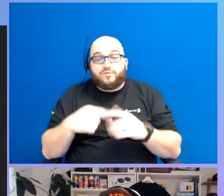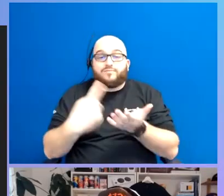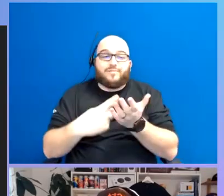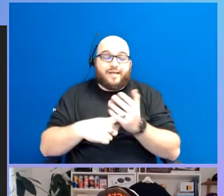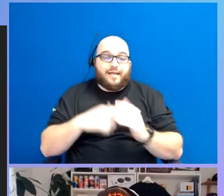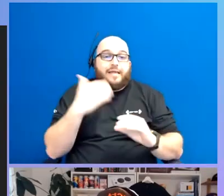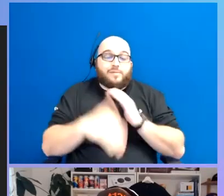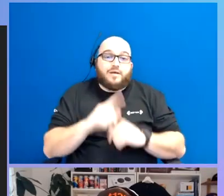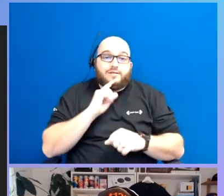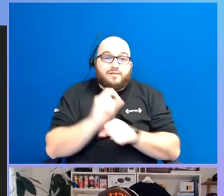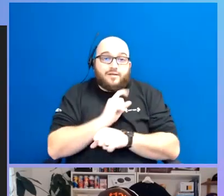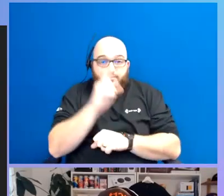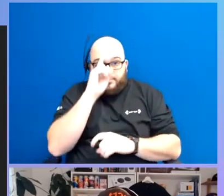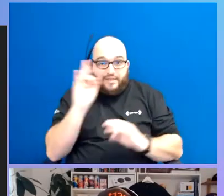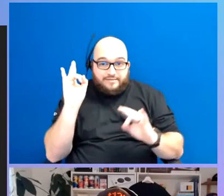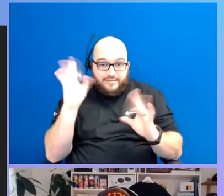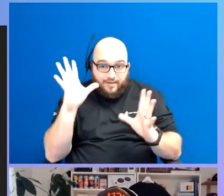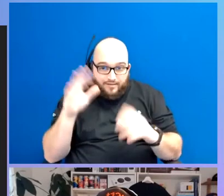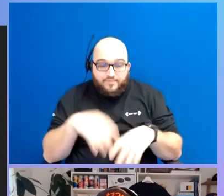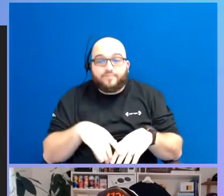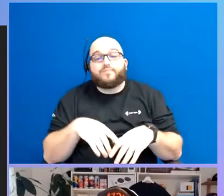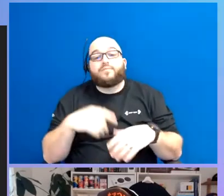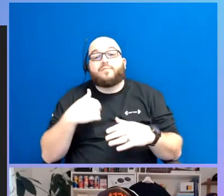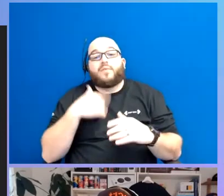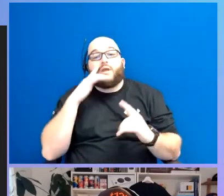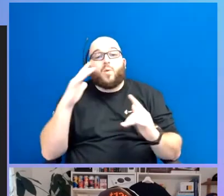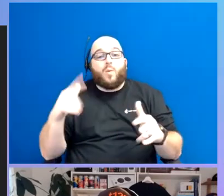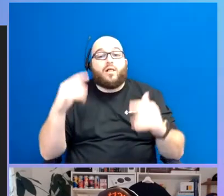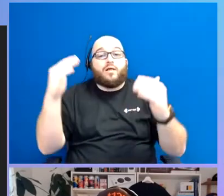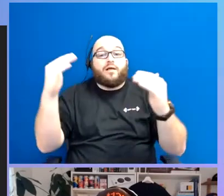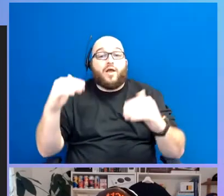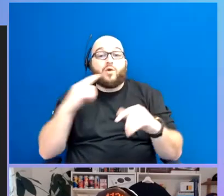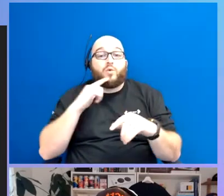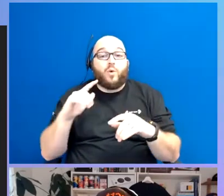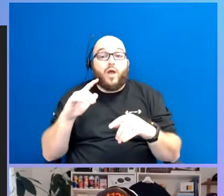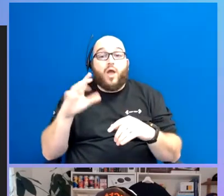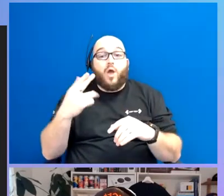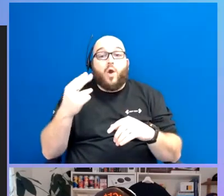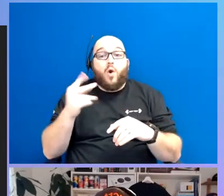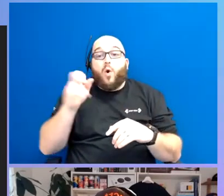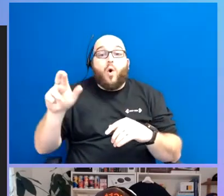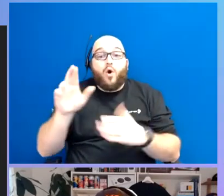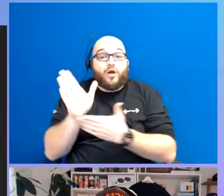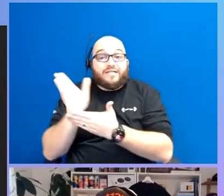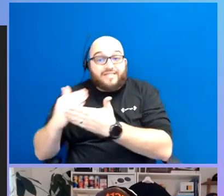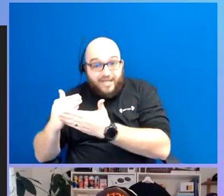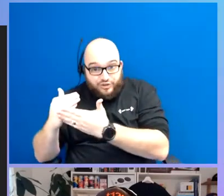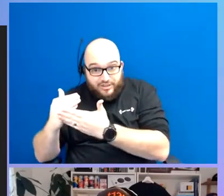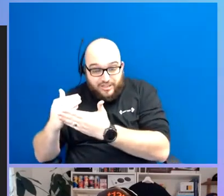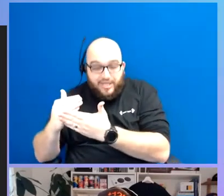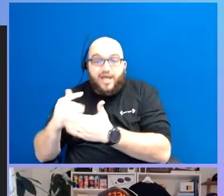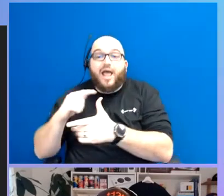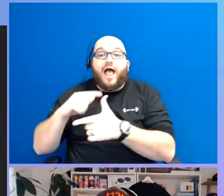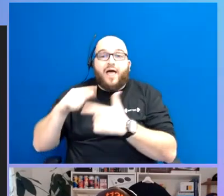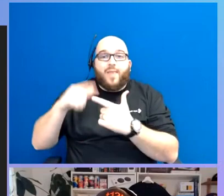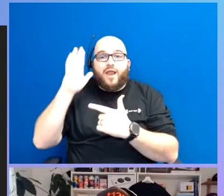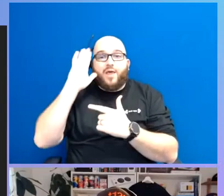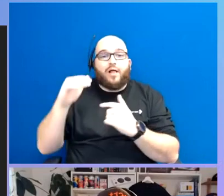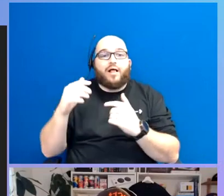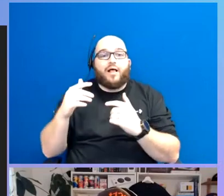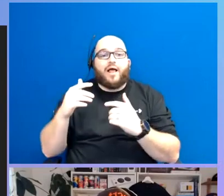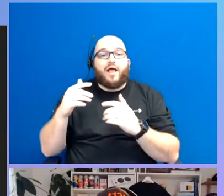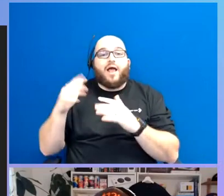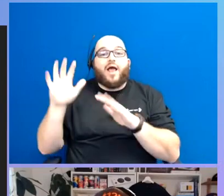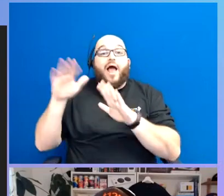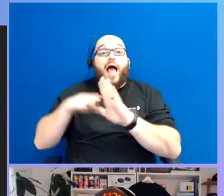suck. I'm going to step it up a bit with a horror section. And then I'm going to take it a little bit easier on you